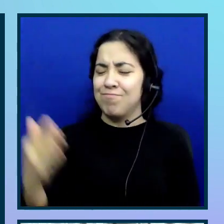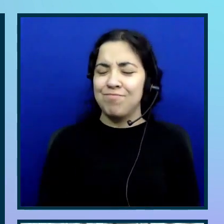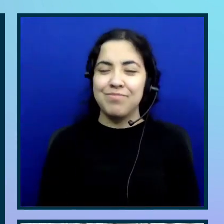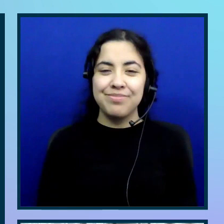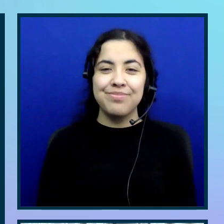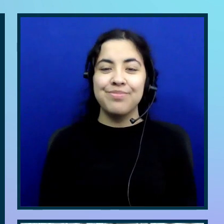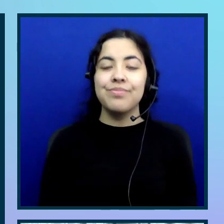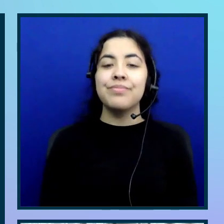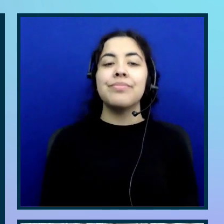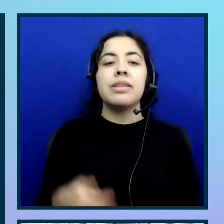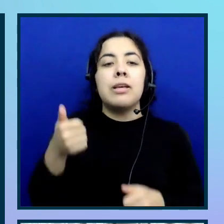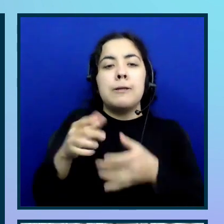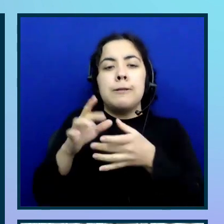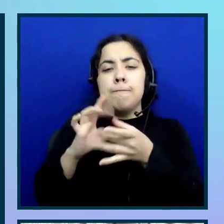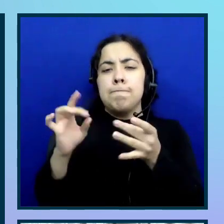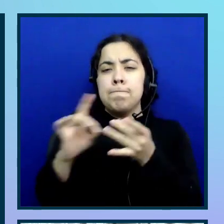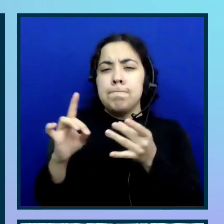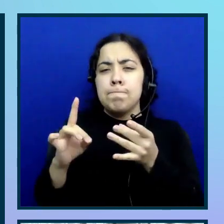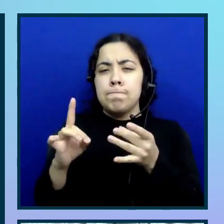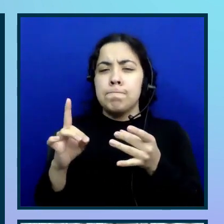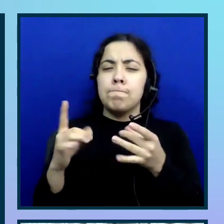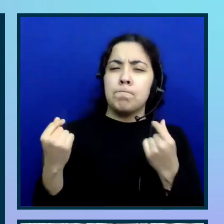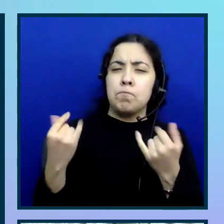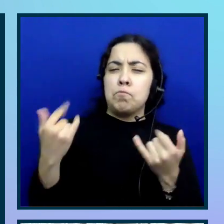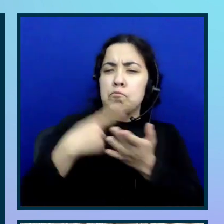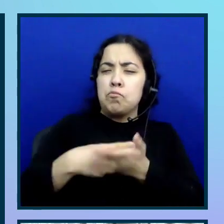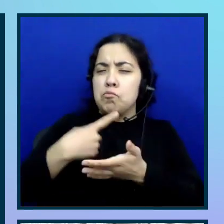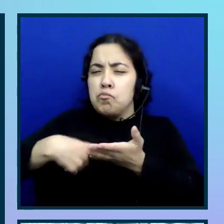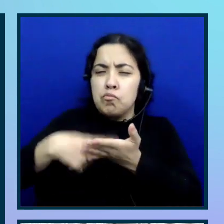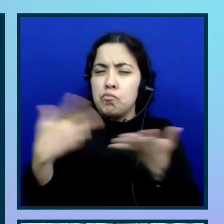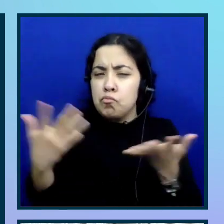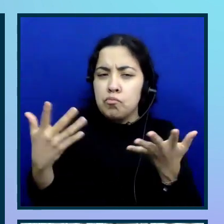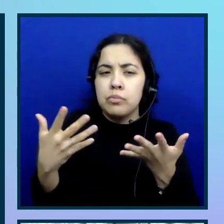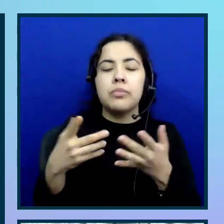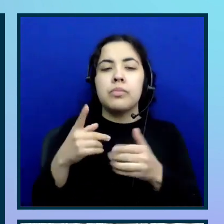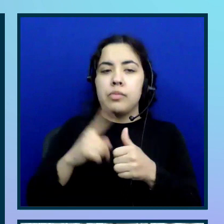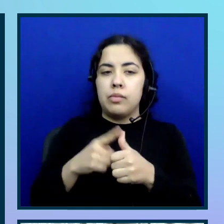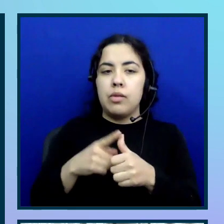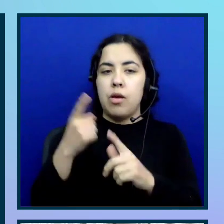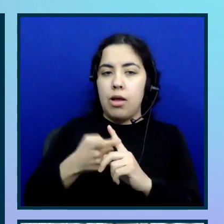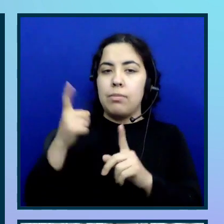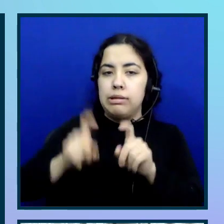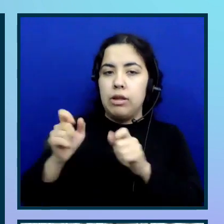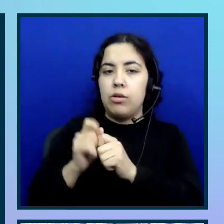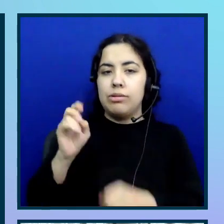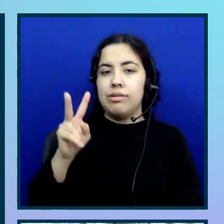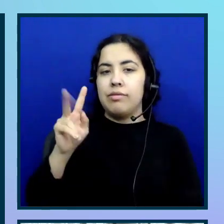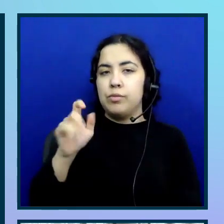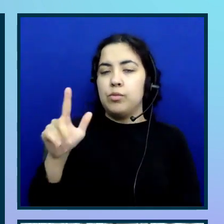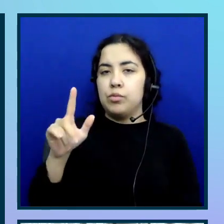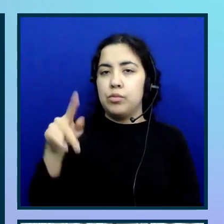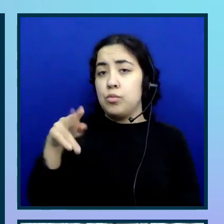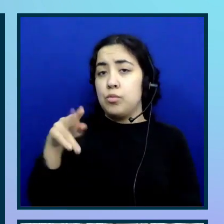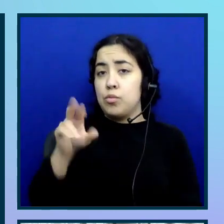So a little bit of what we're going to be covering today, obviously we're going to be talking about automated testing with Axe DevTools Pro, which is a free